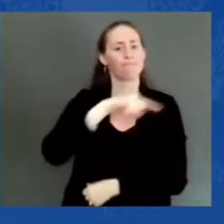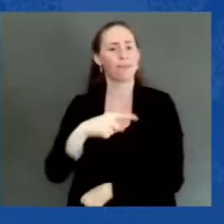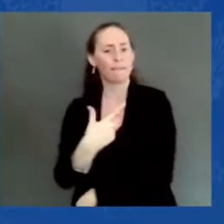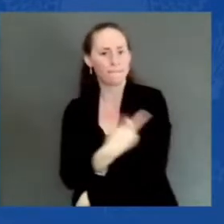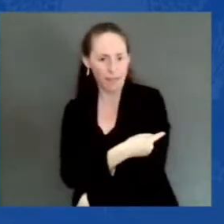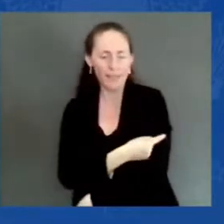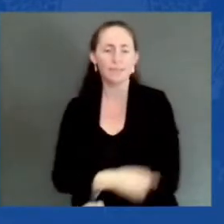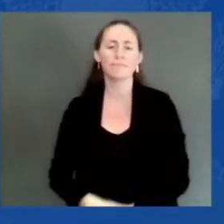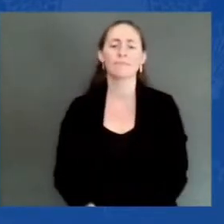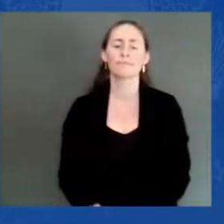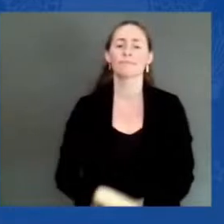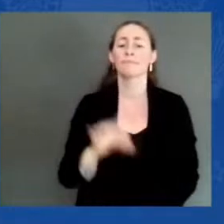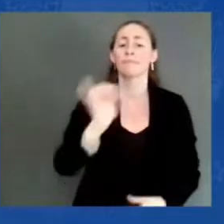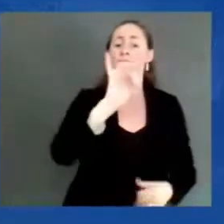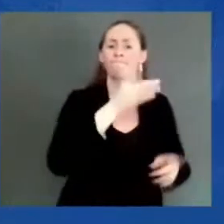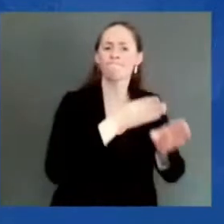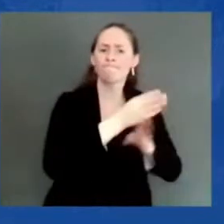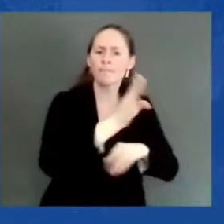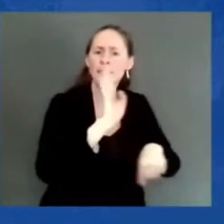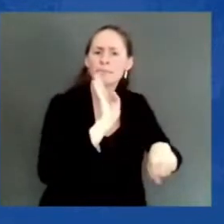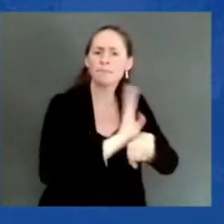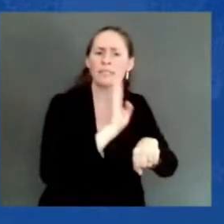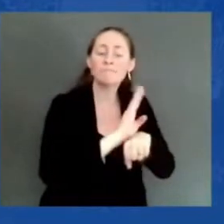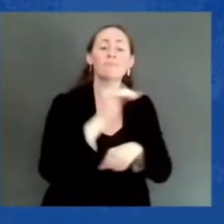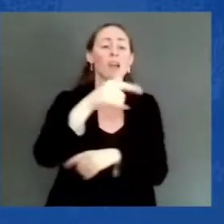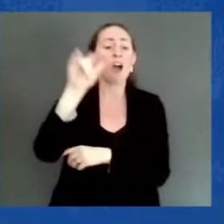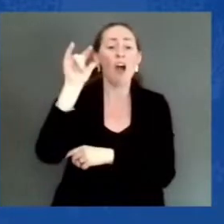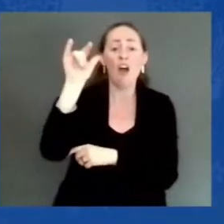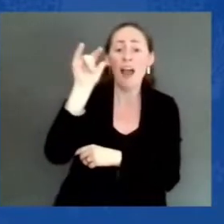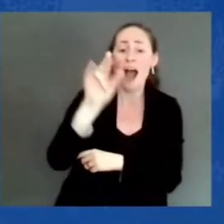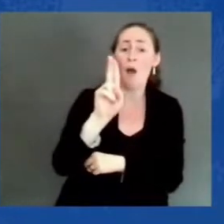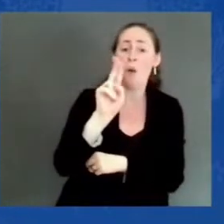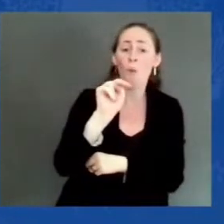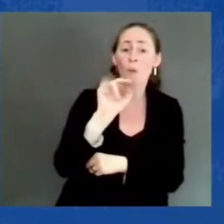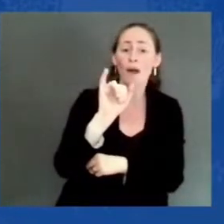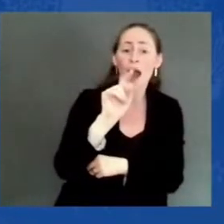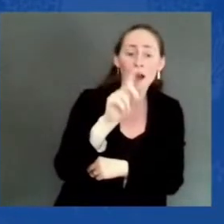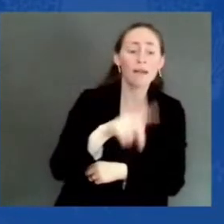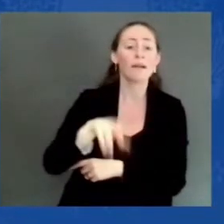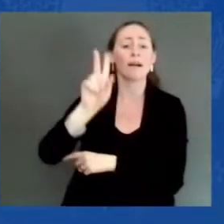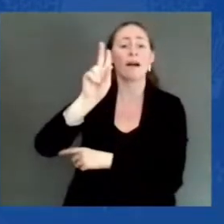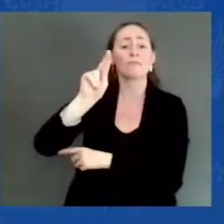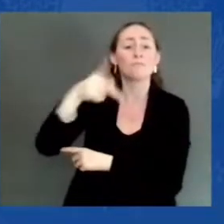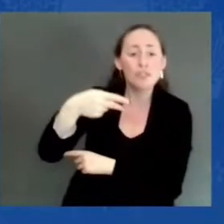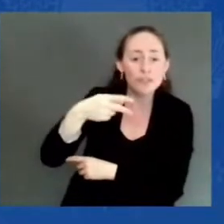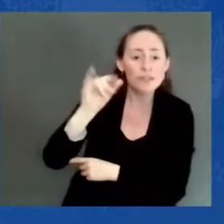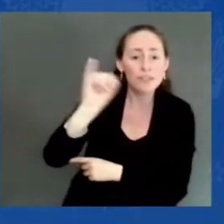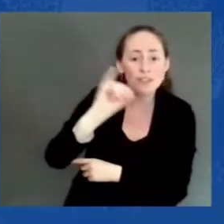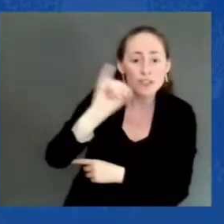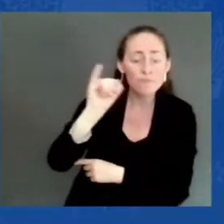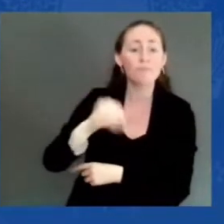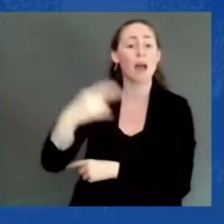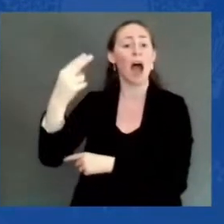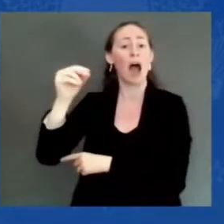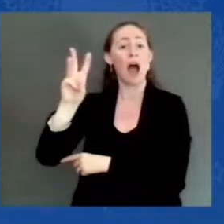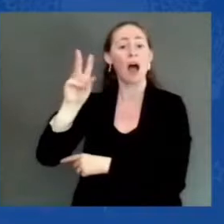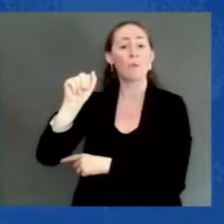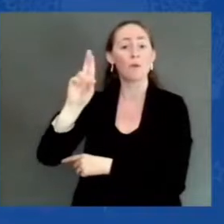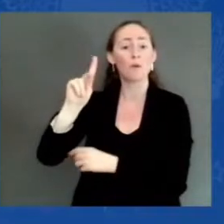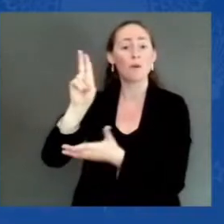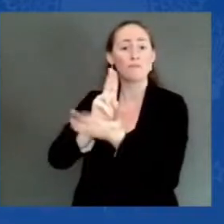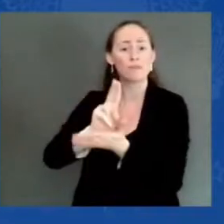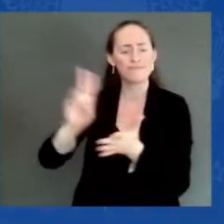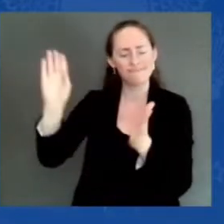from United Airlines to Kaiser Permanente to Howard University. We're also doing the same thing. Over 200